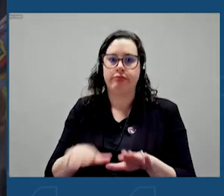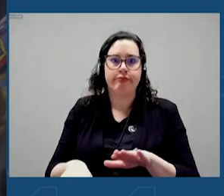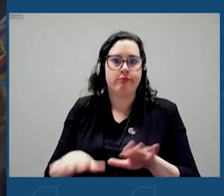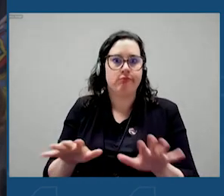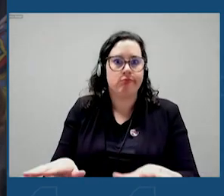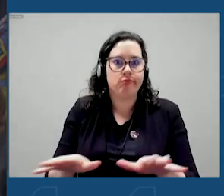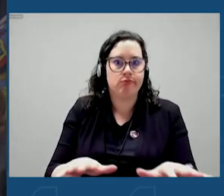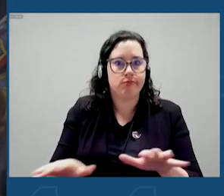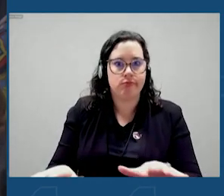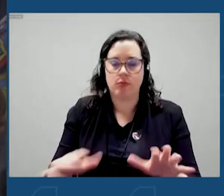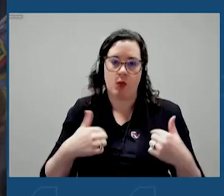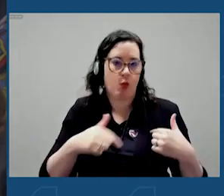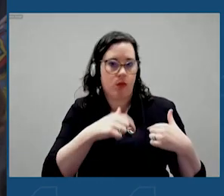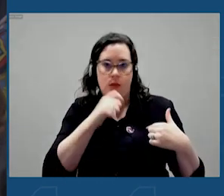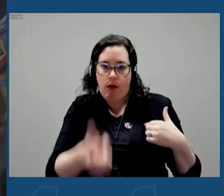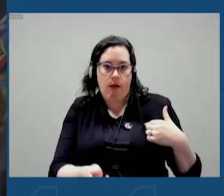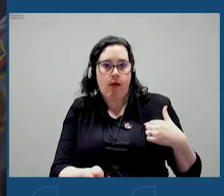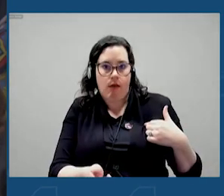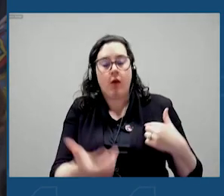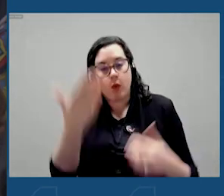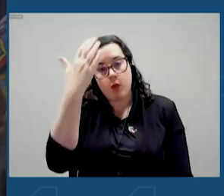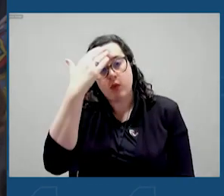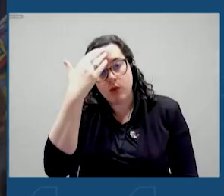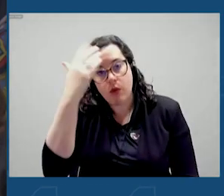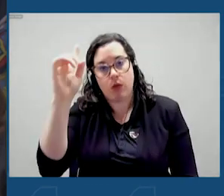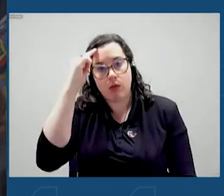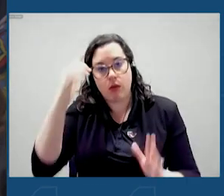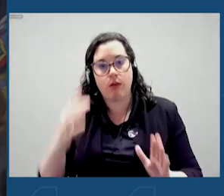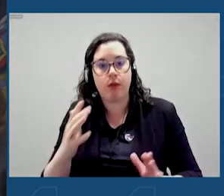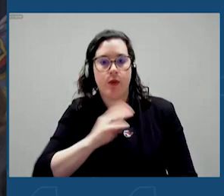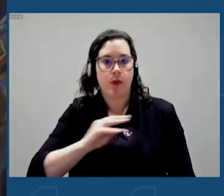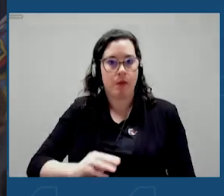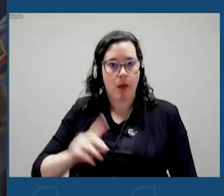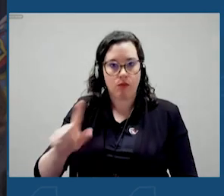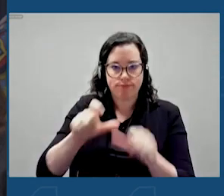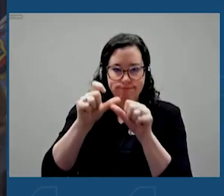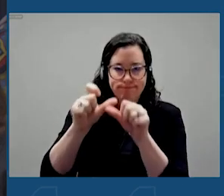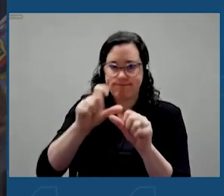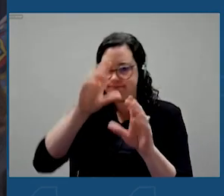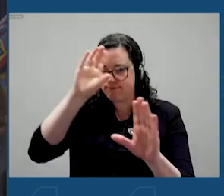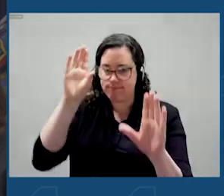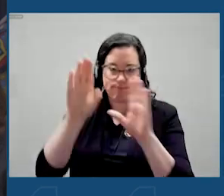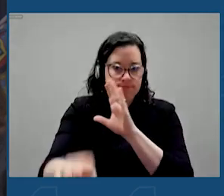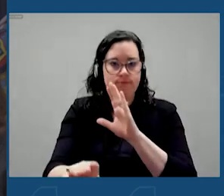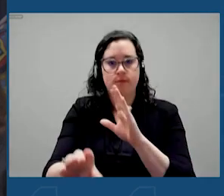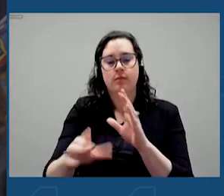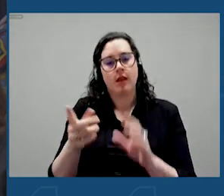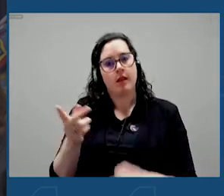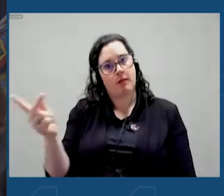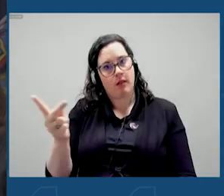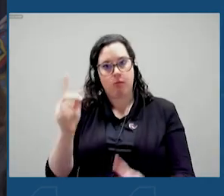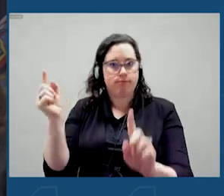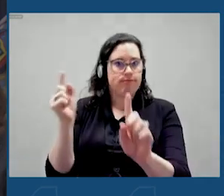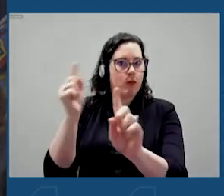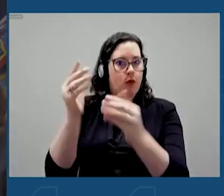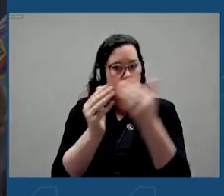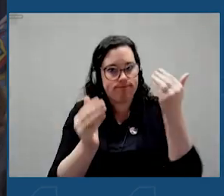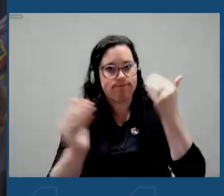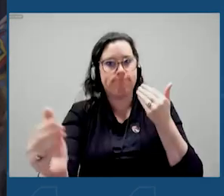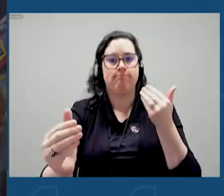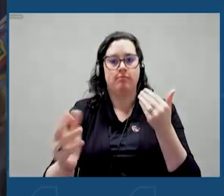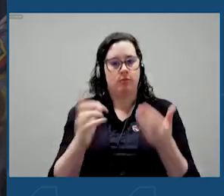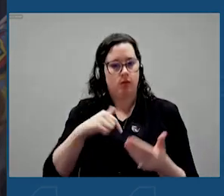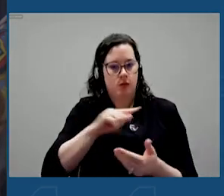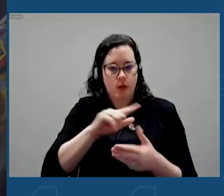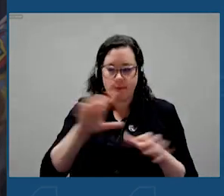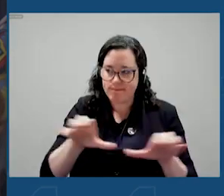mayor aren't. They're in it for the long haul. That's what we're all in it to do for the riders. I got to